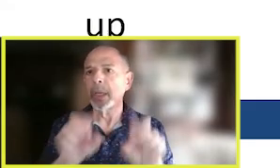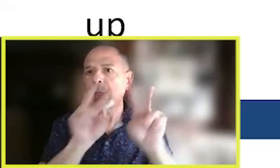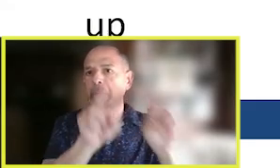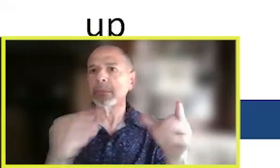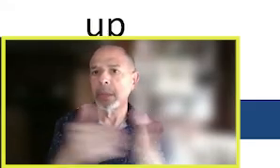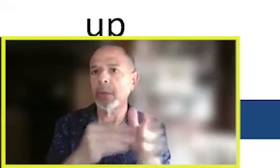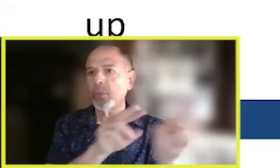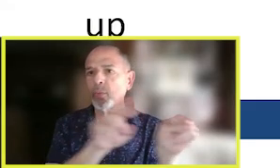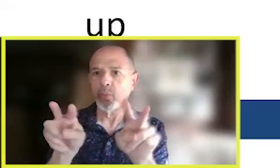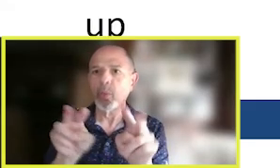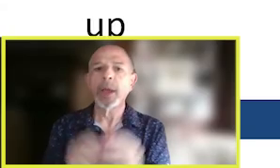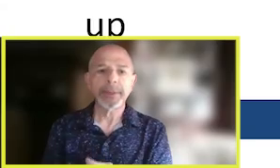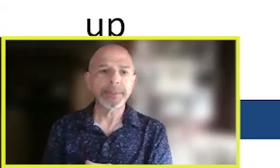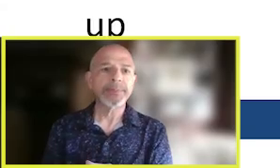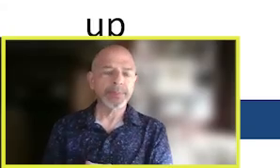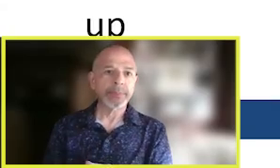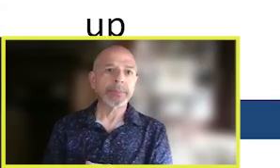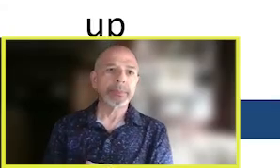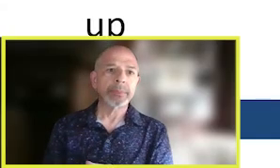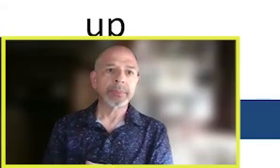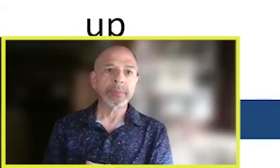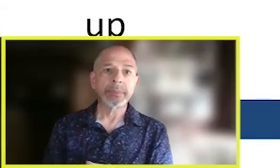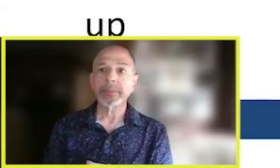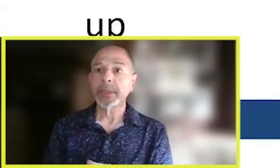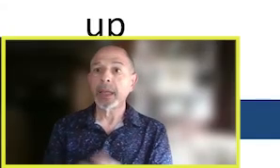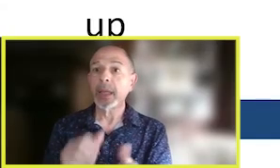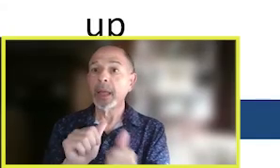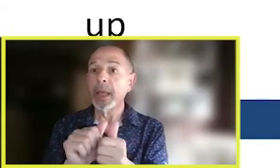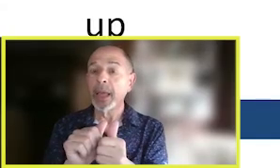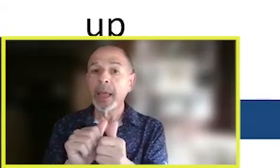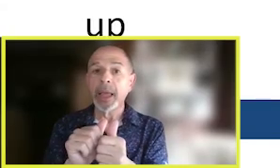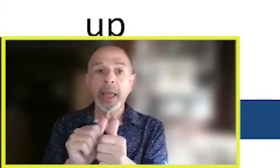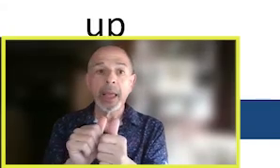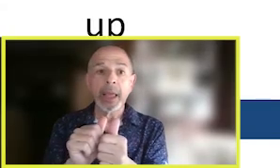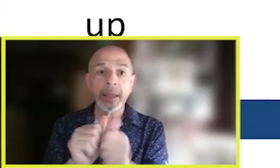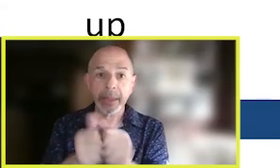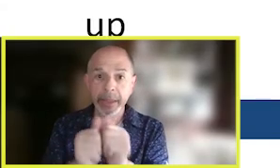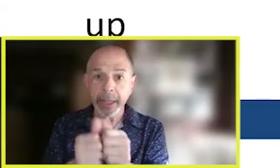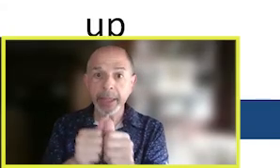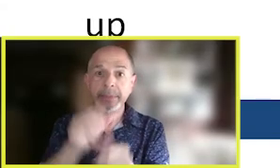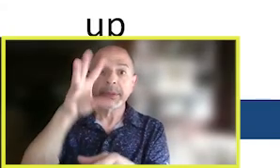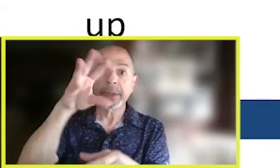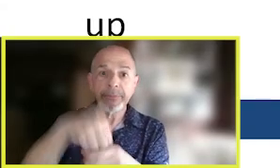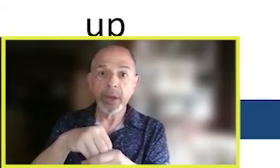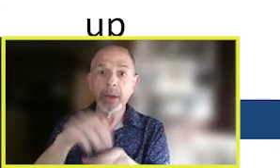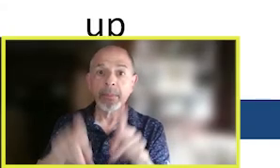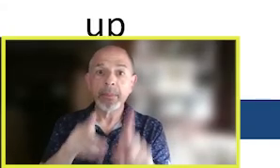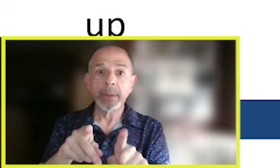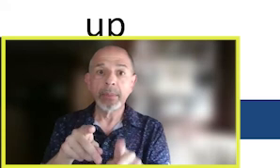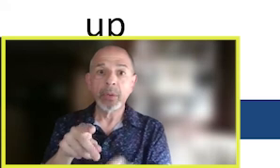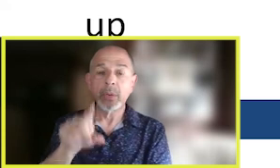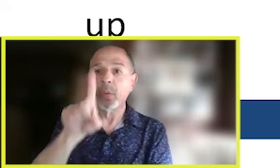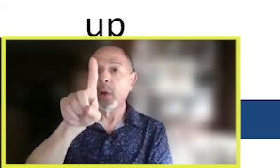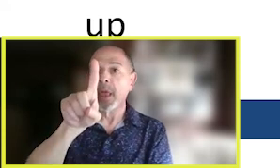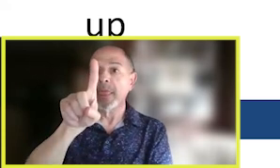were more than 1,200 athletes who were competing at the University of Rhode Island from May 29th through